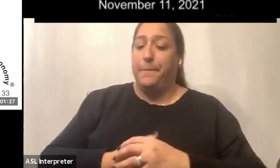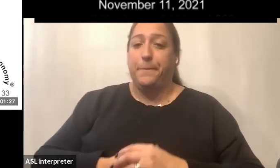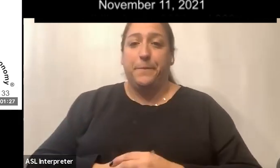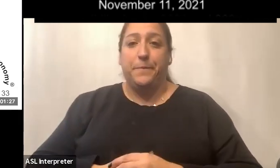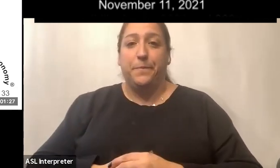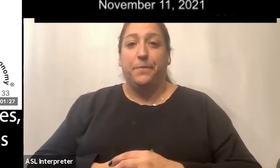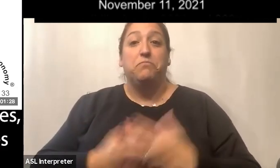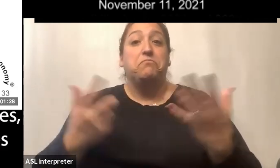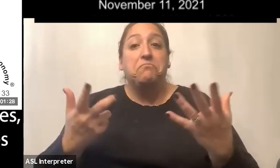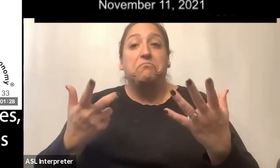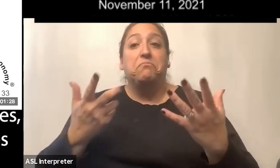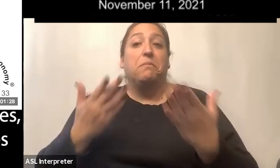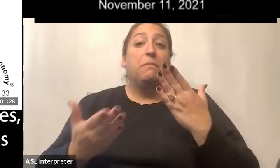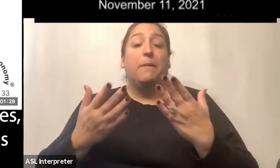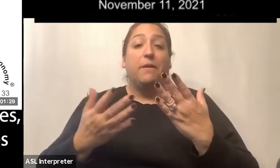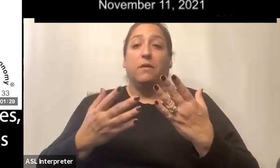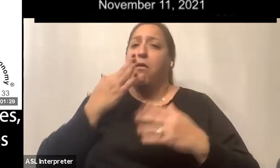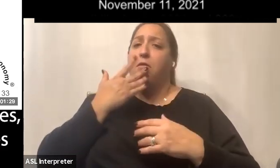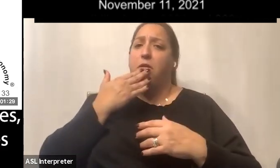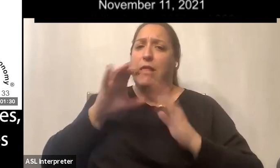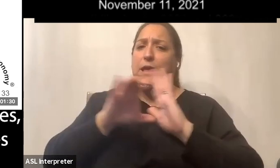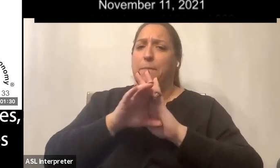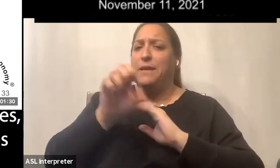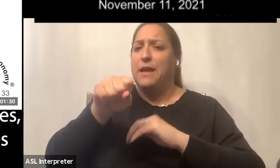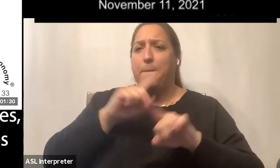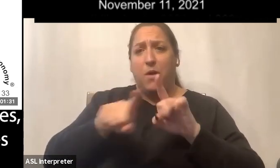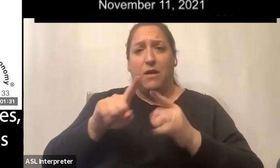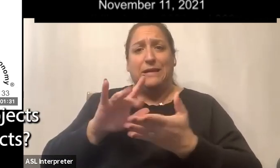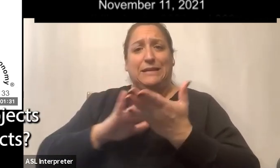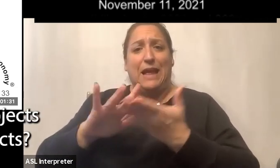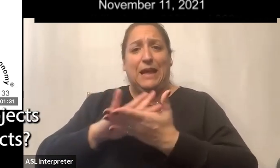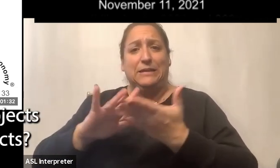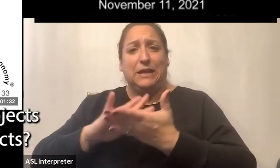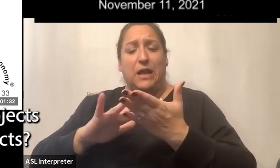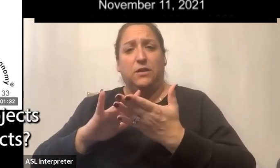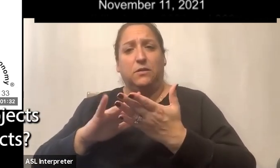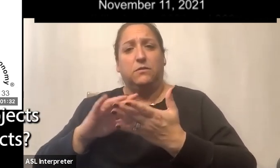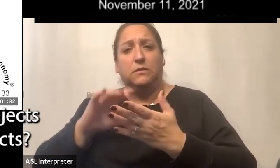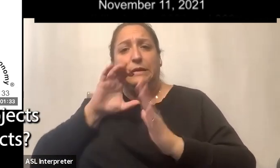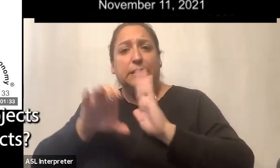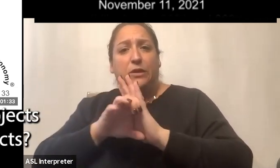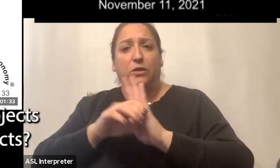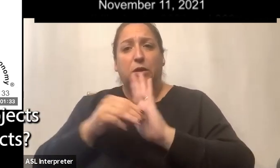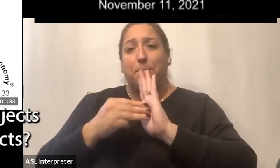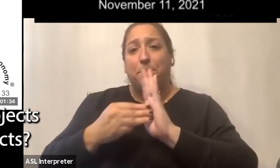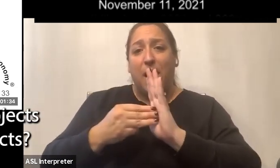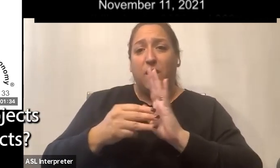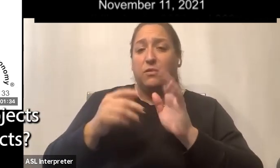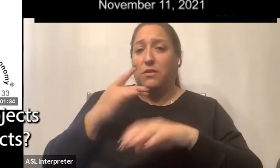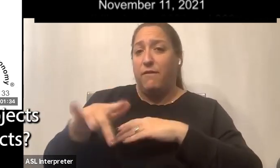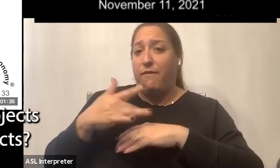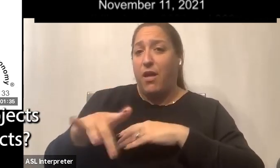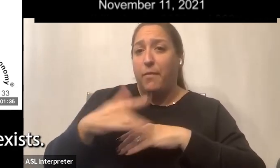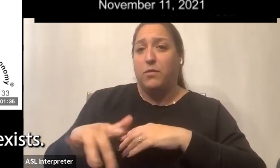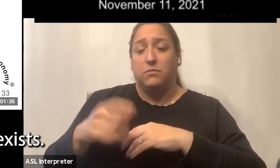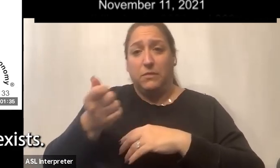How about, in addition to the color images, can you have tactile images? Can you have models of the objects available? Do any of